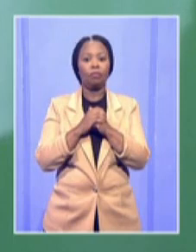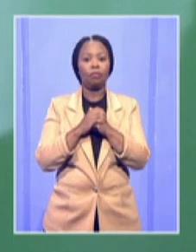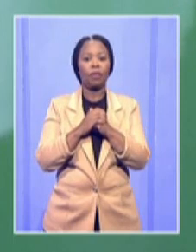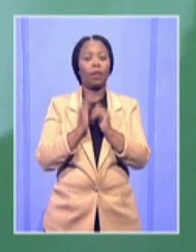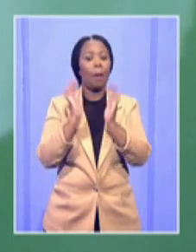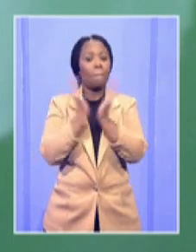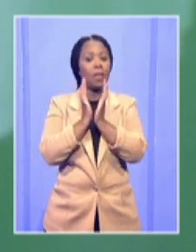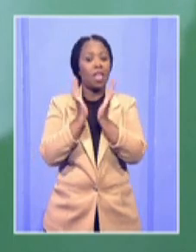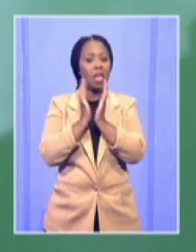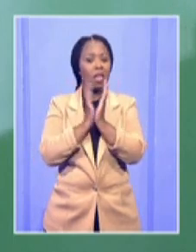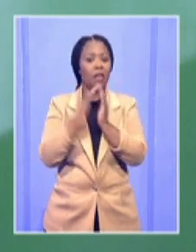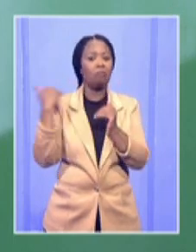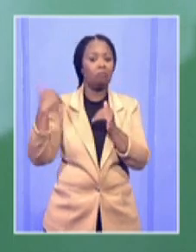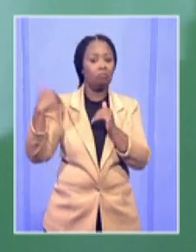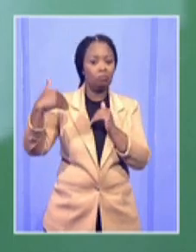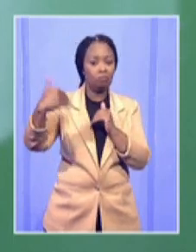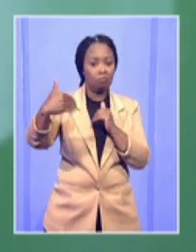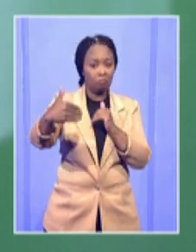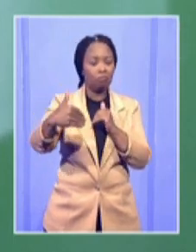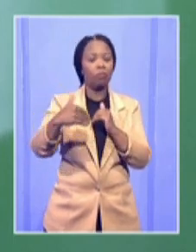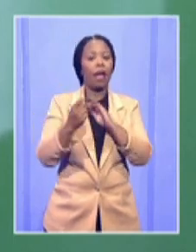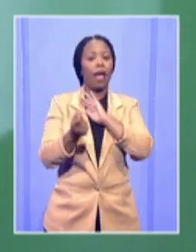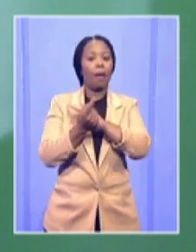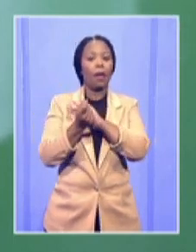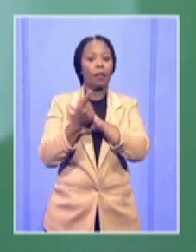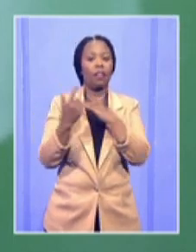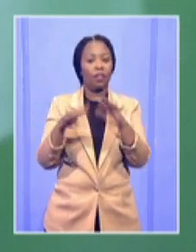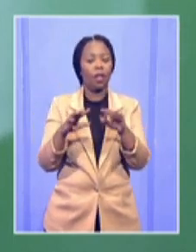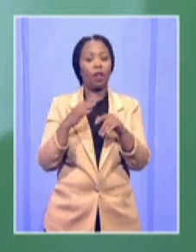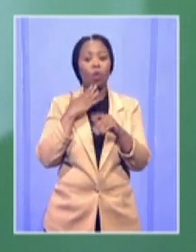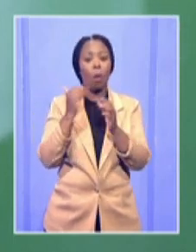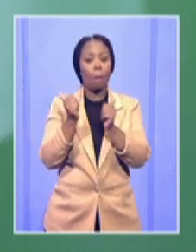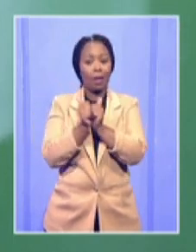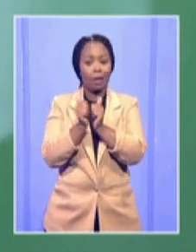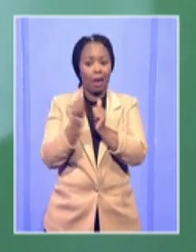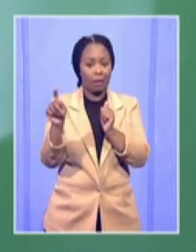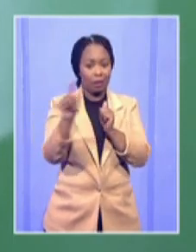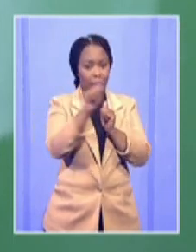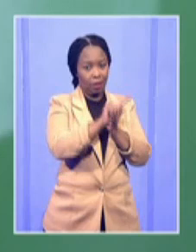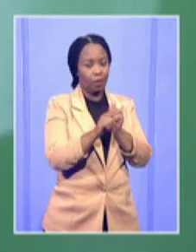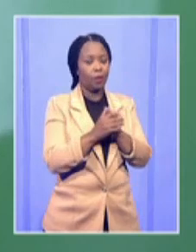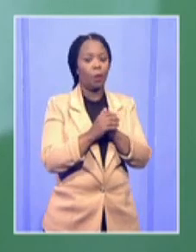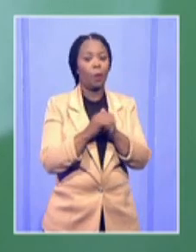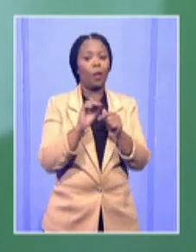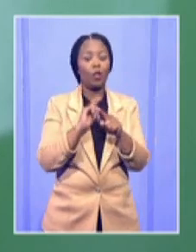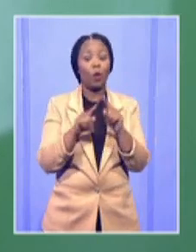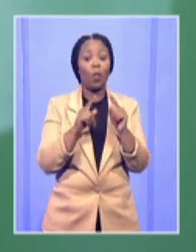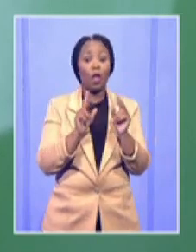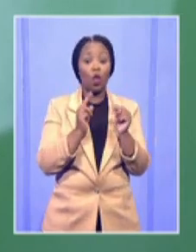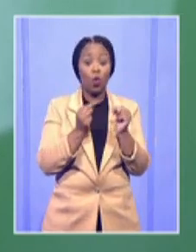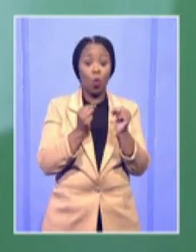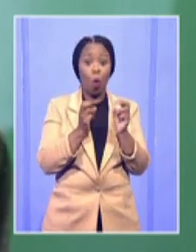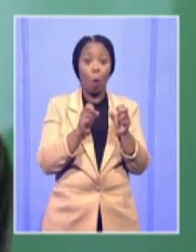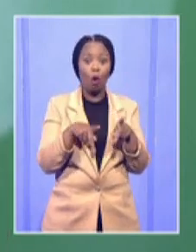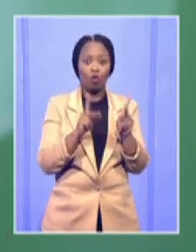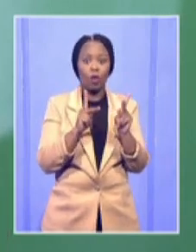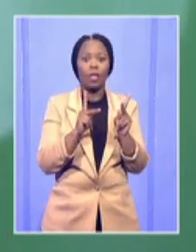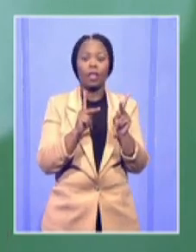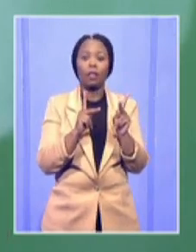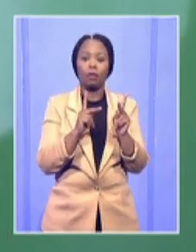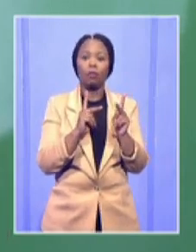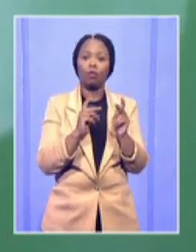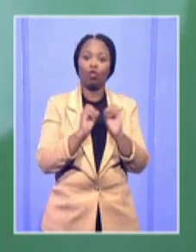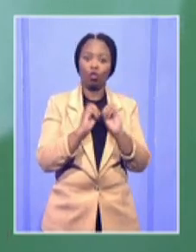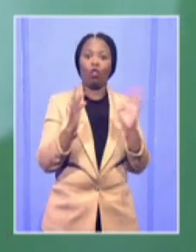meetings between the delivery partners. These are the opportunities that emerge and an